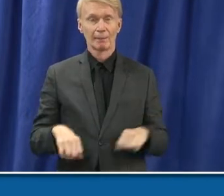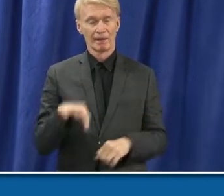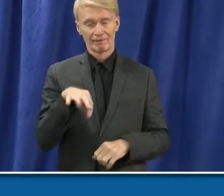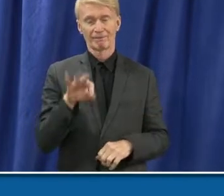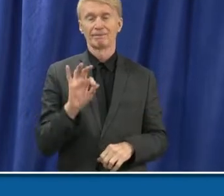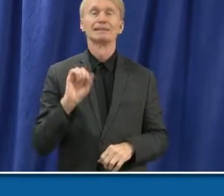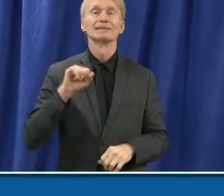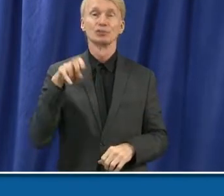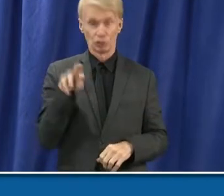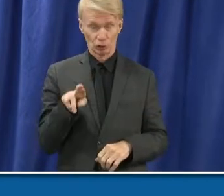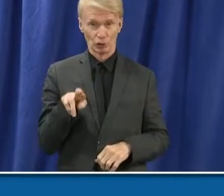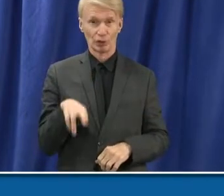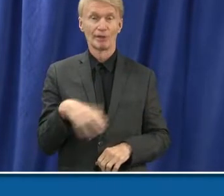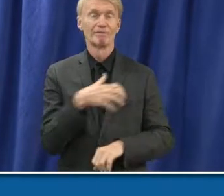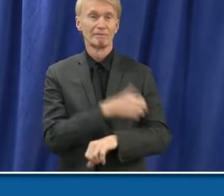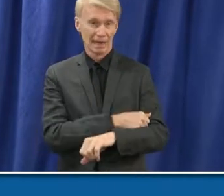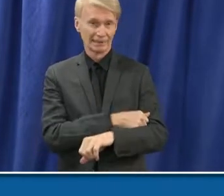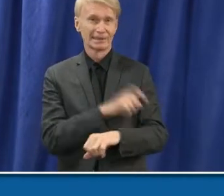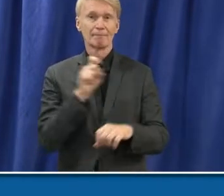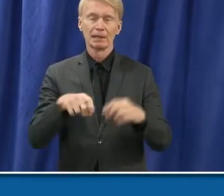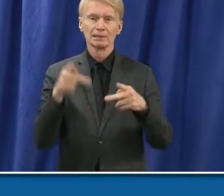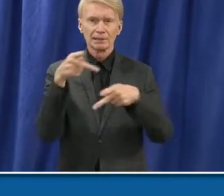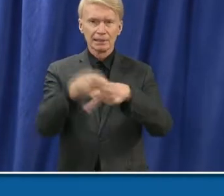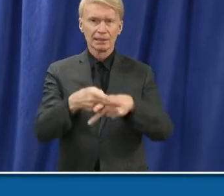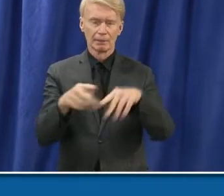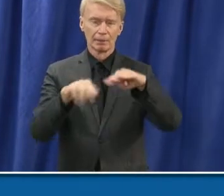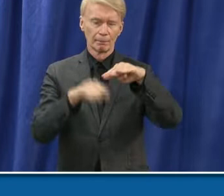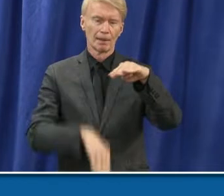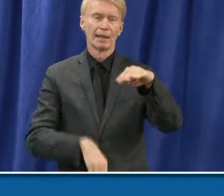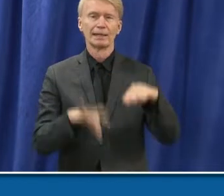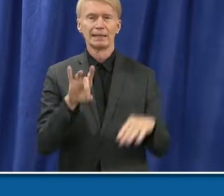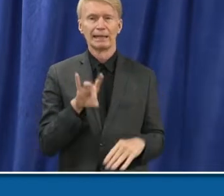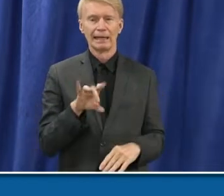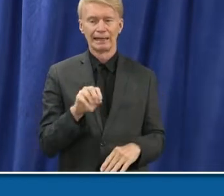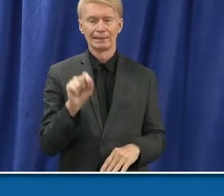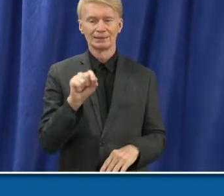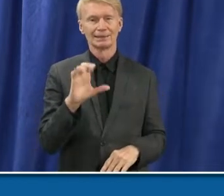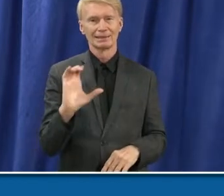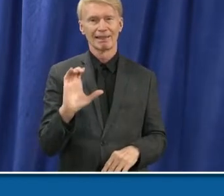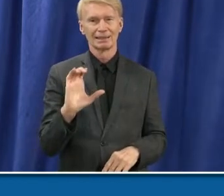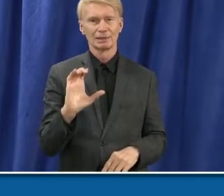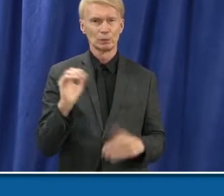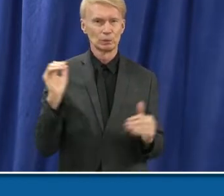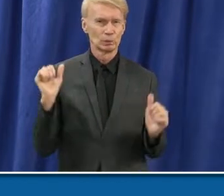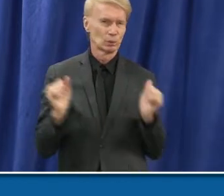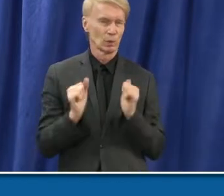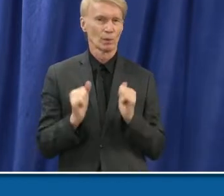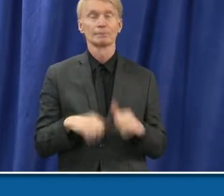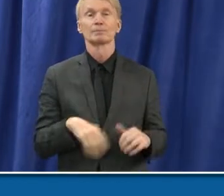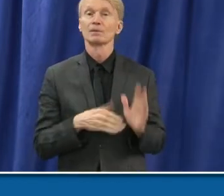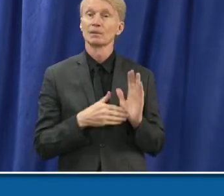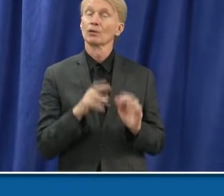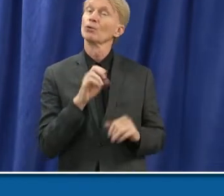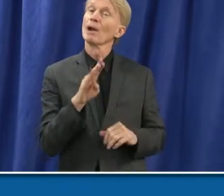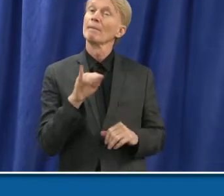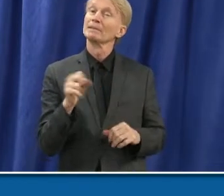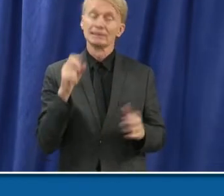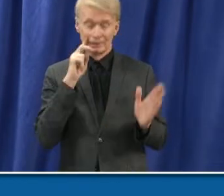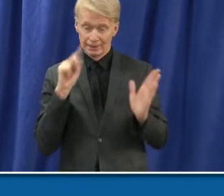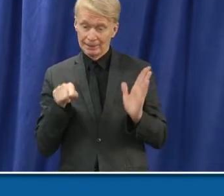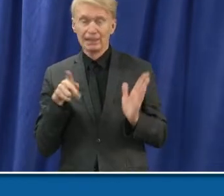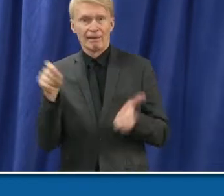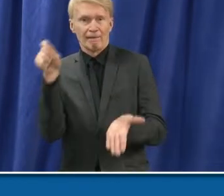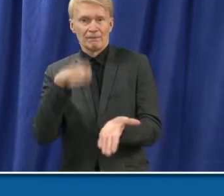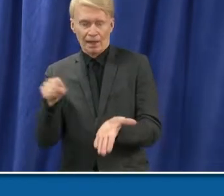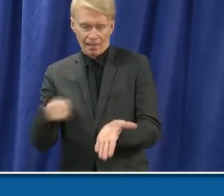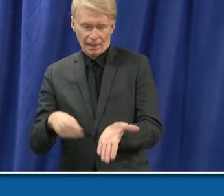vaccine is currently stored at a -80 Celsius Dr. Robbins is currently